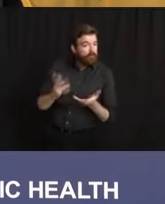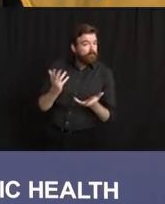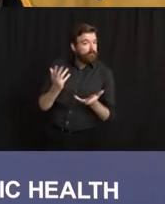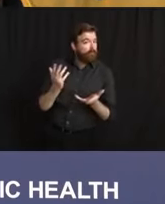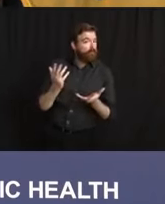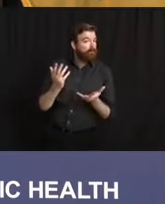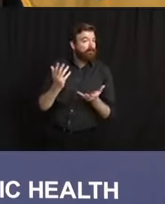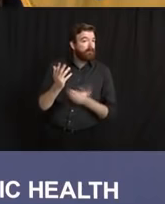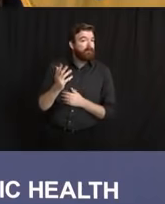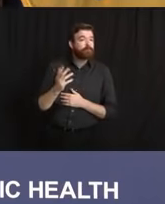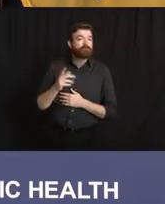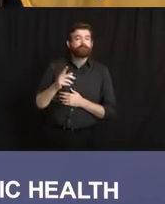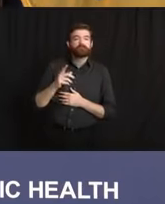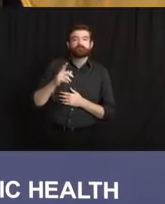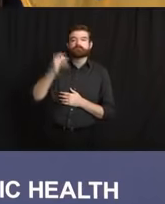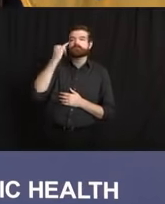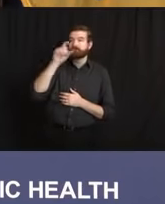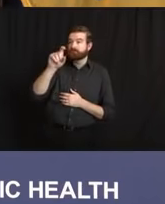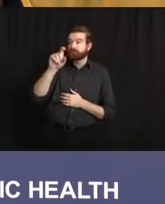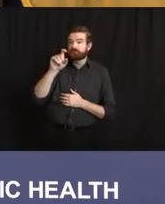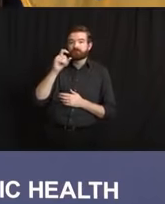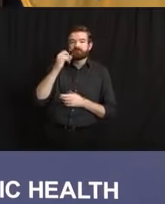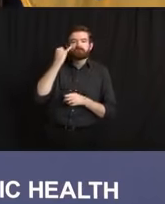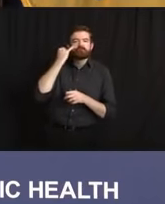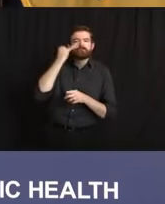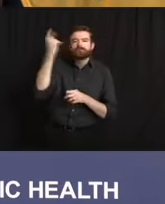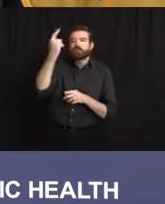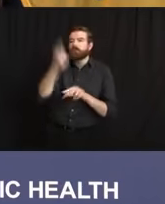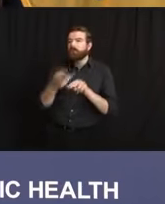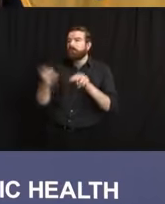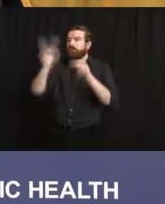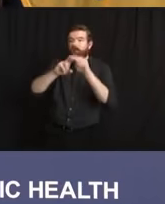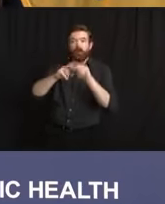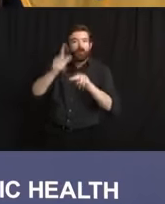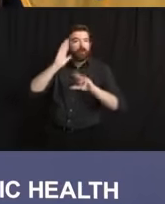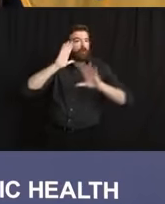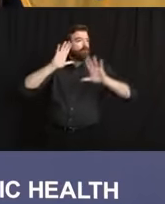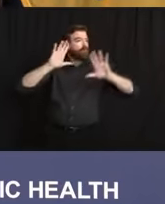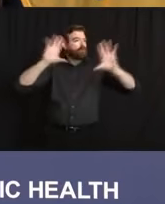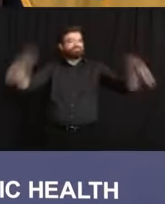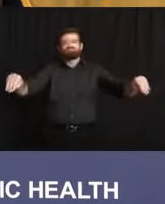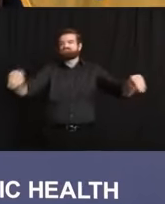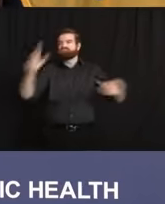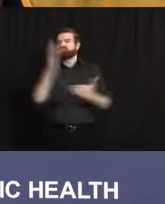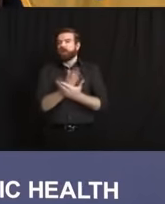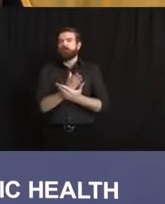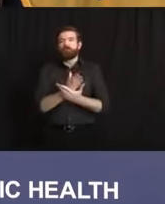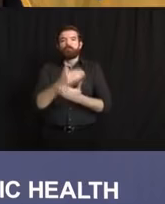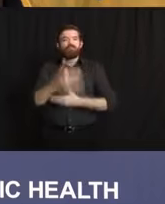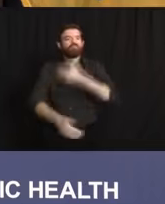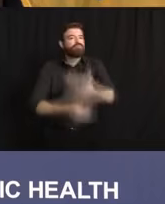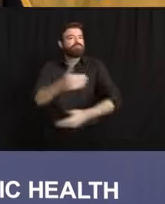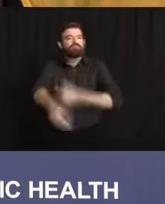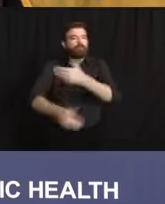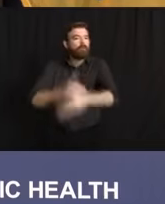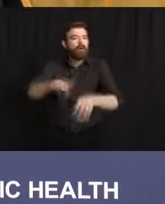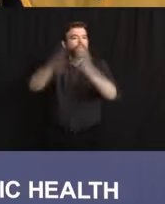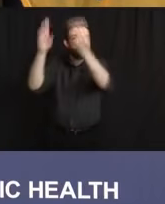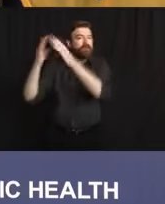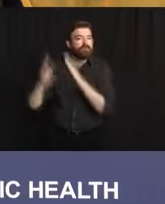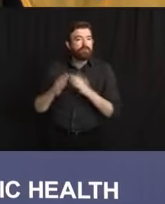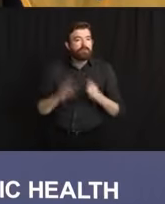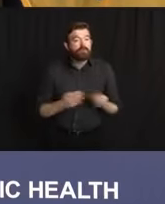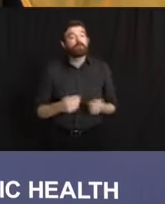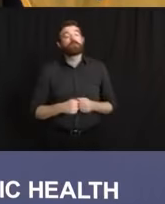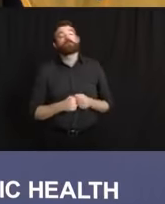introduced? Yeah, the increase in the positive cases, Judy and Pat and Tina and I were having, I guess it was in particular Judy and I were talking